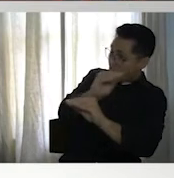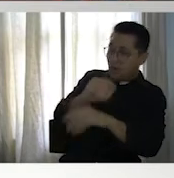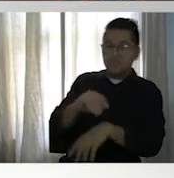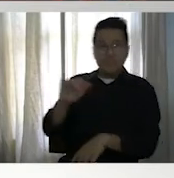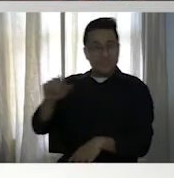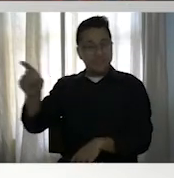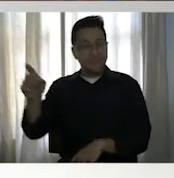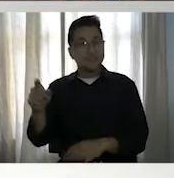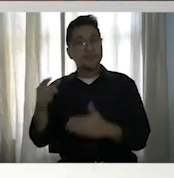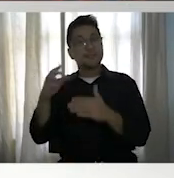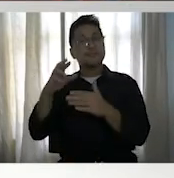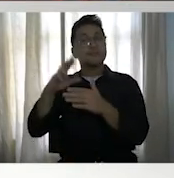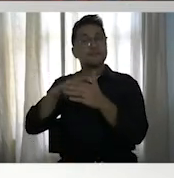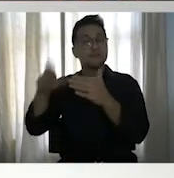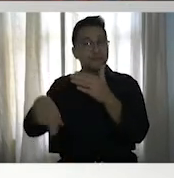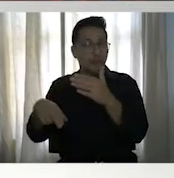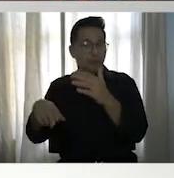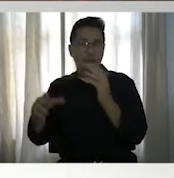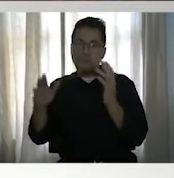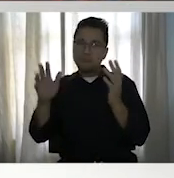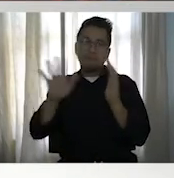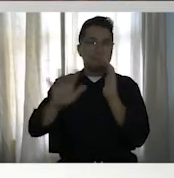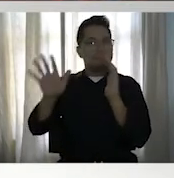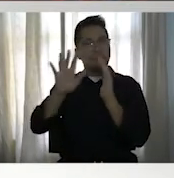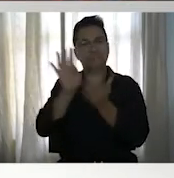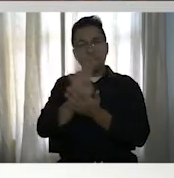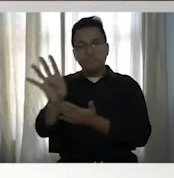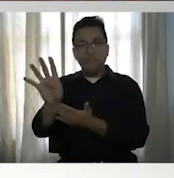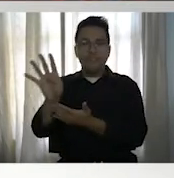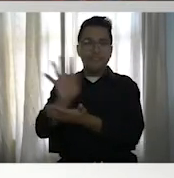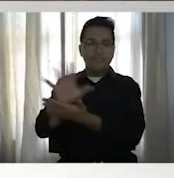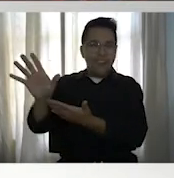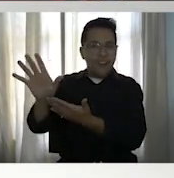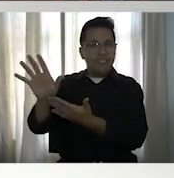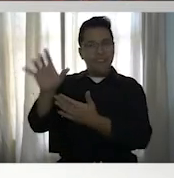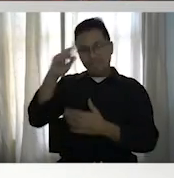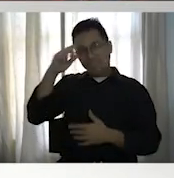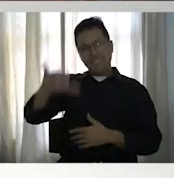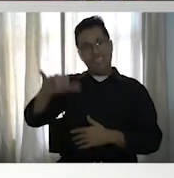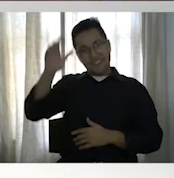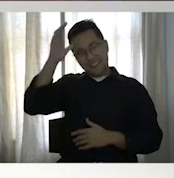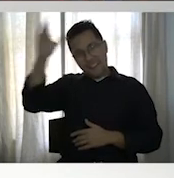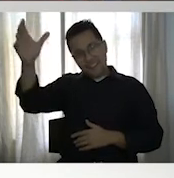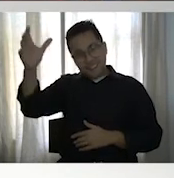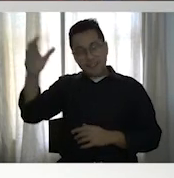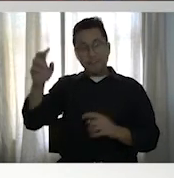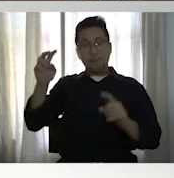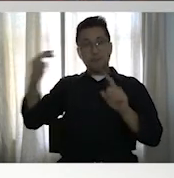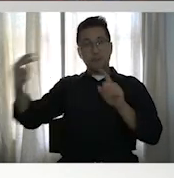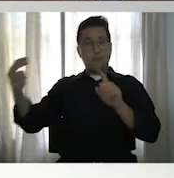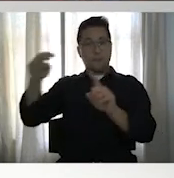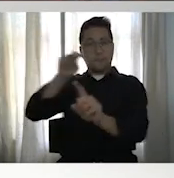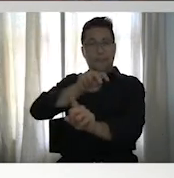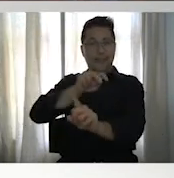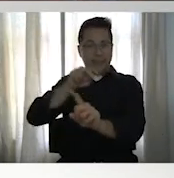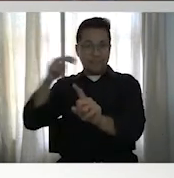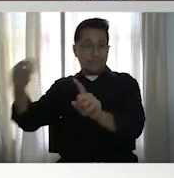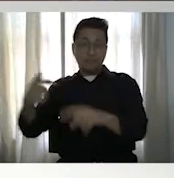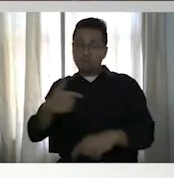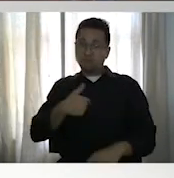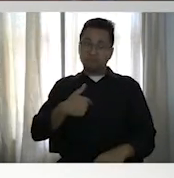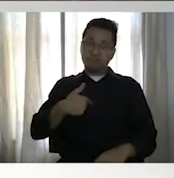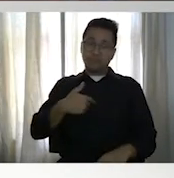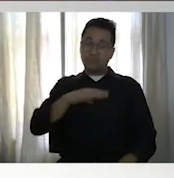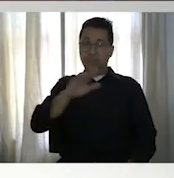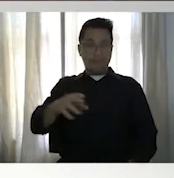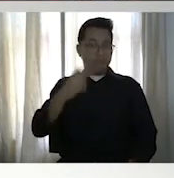end result of about 4 or 5 weeks of work on that concept of perspective taking. I never have seen